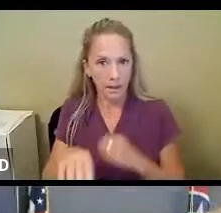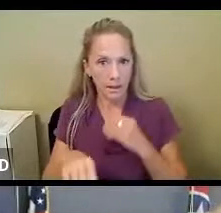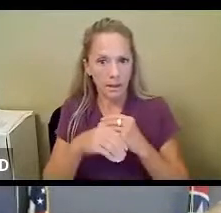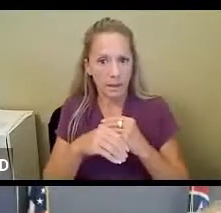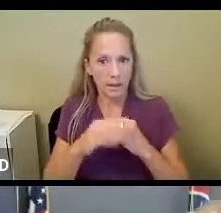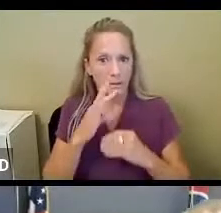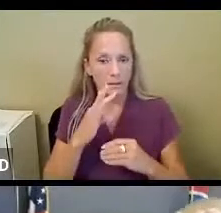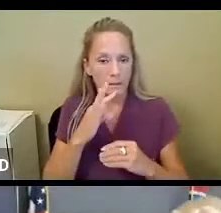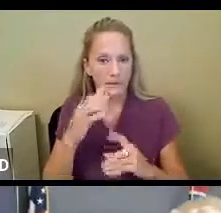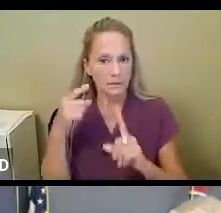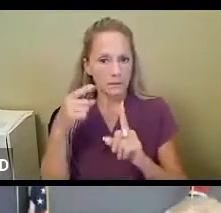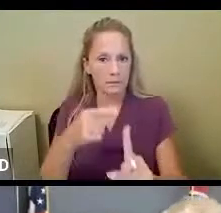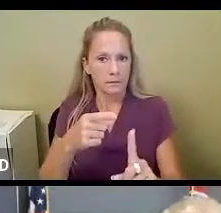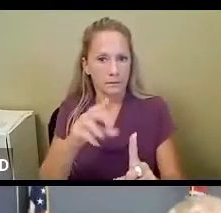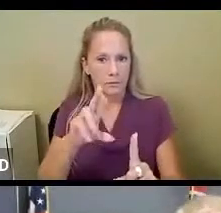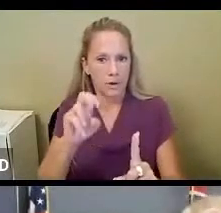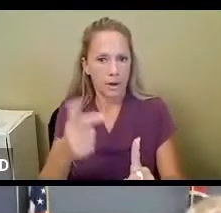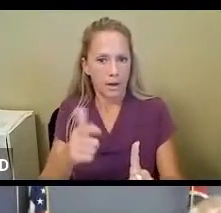I believe that